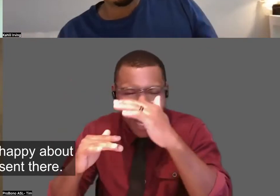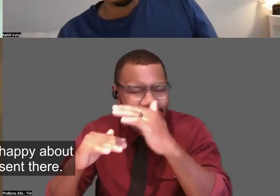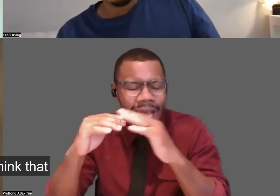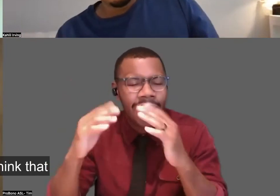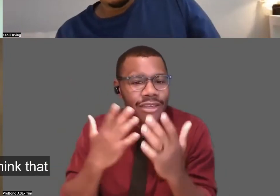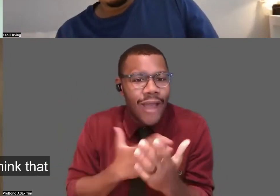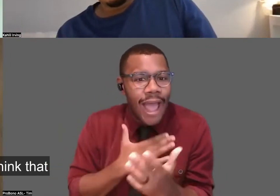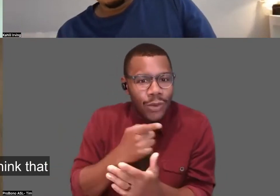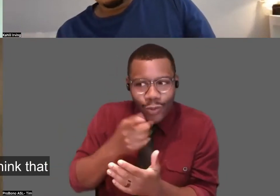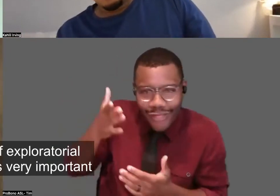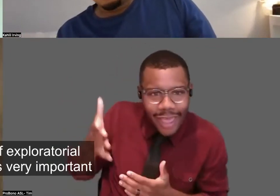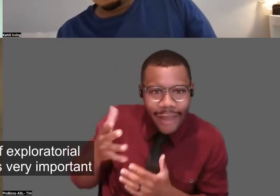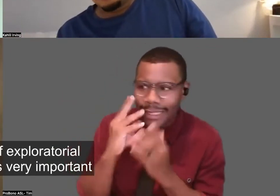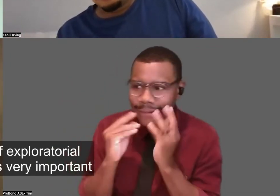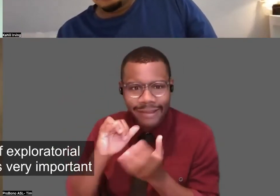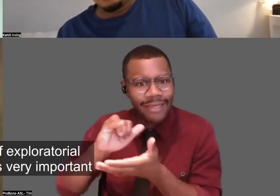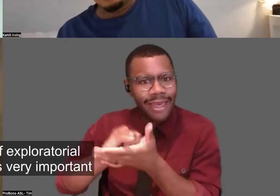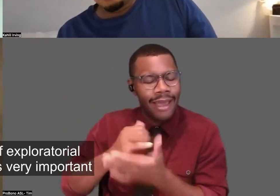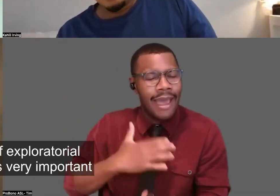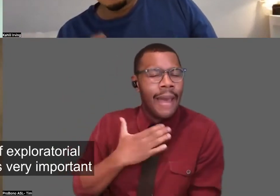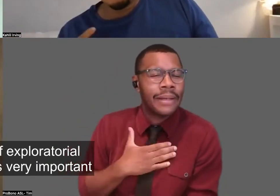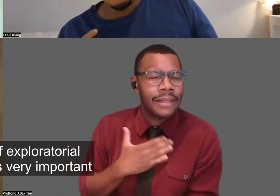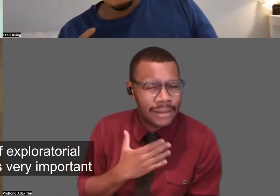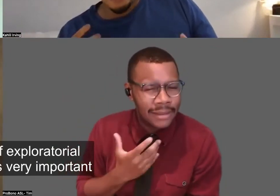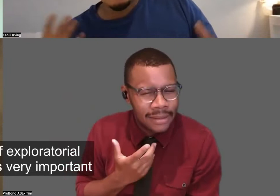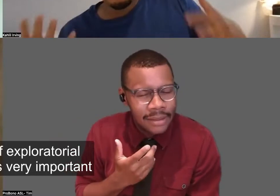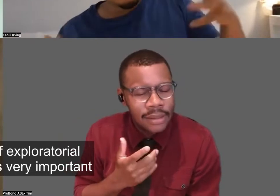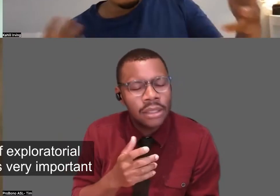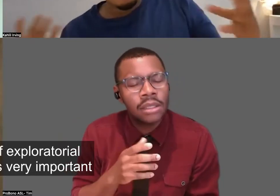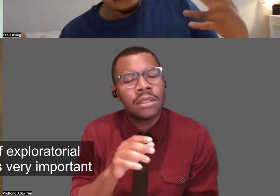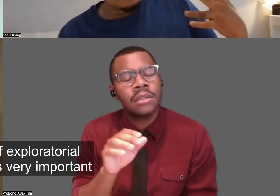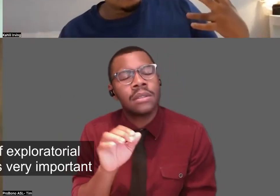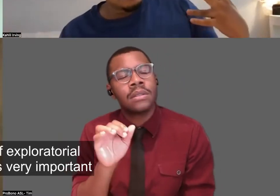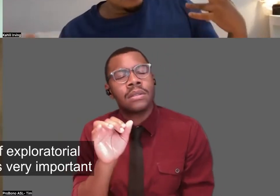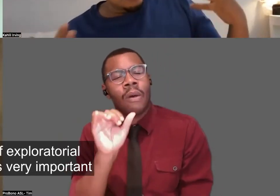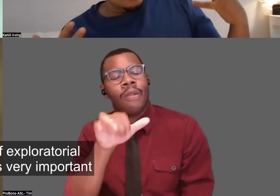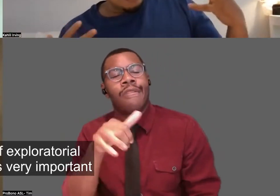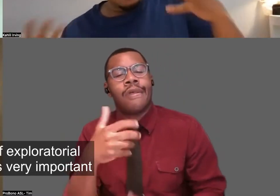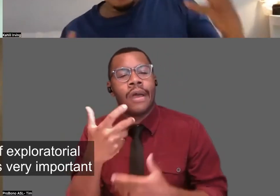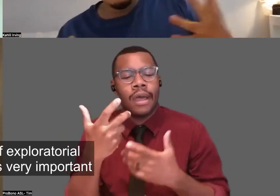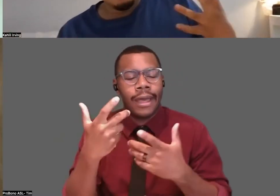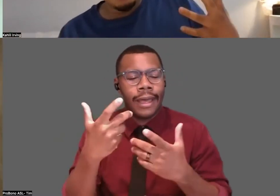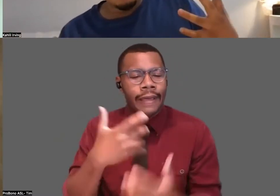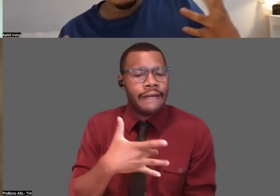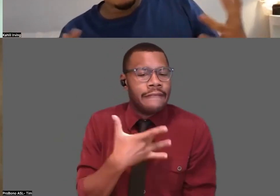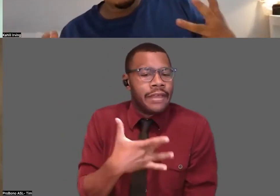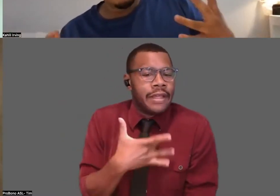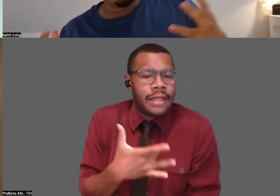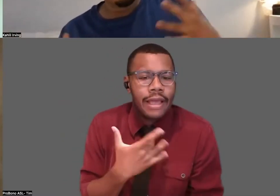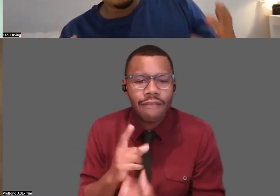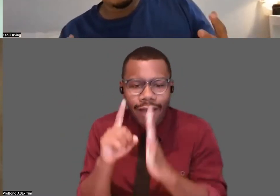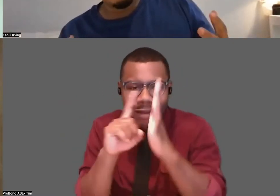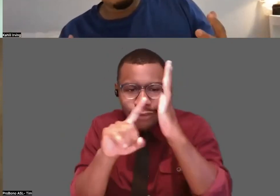there. And I think that sense of exploratorial engagement is